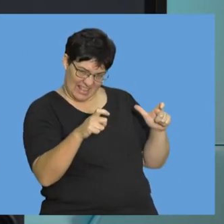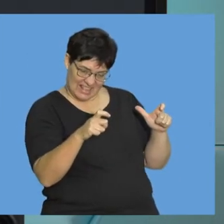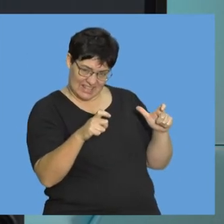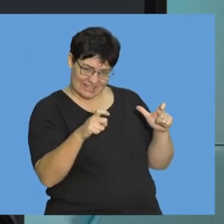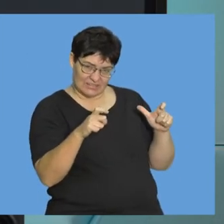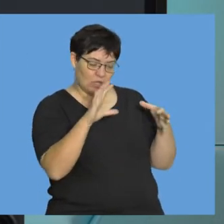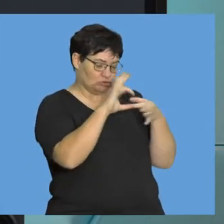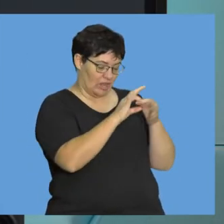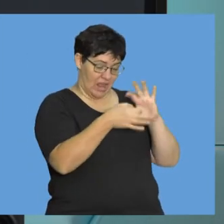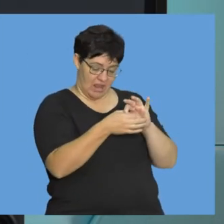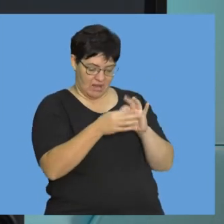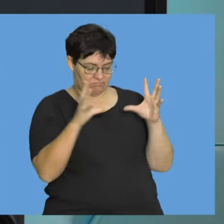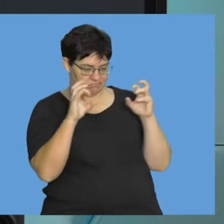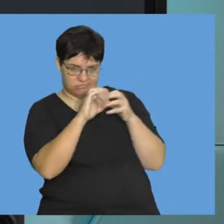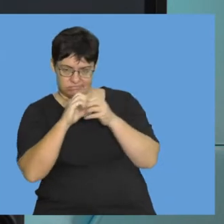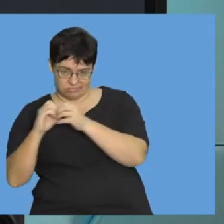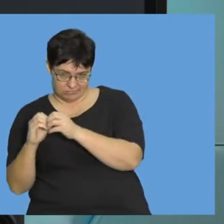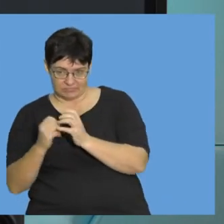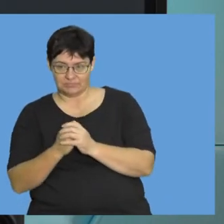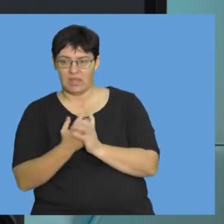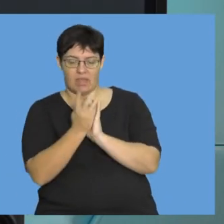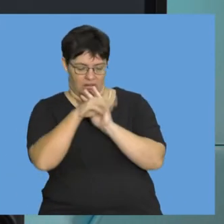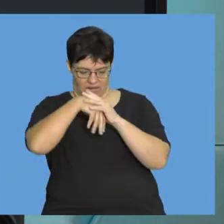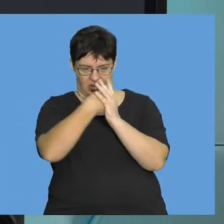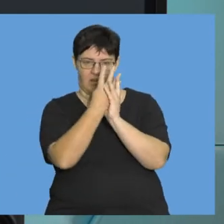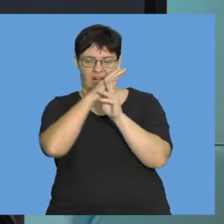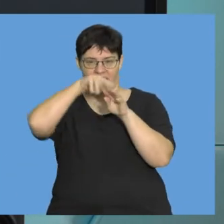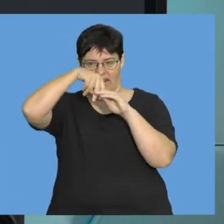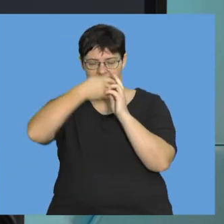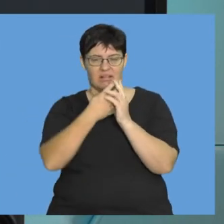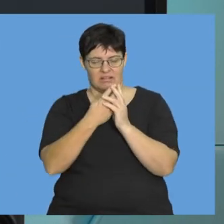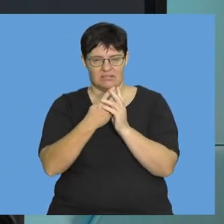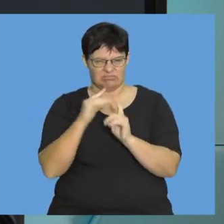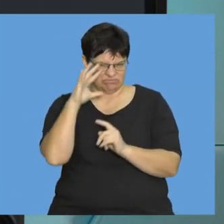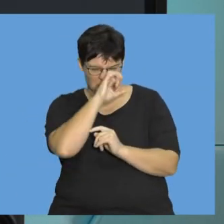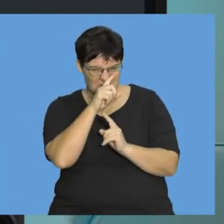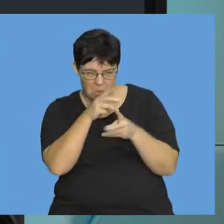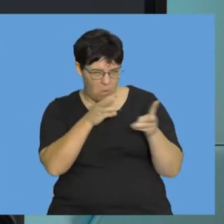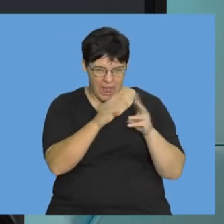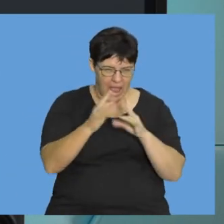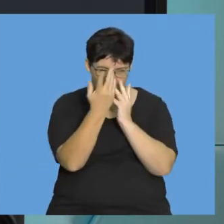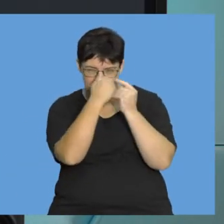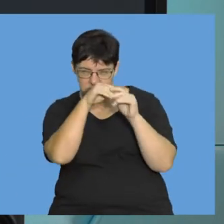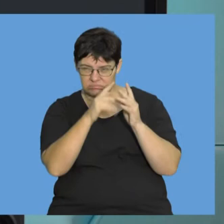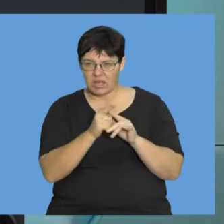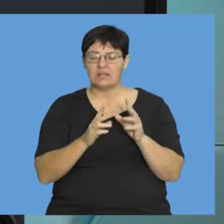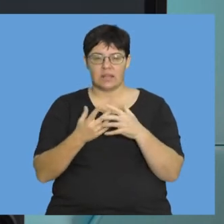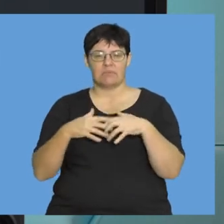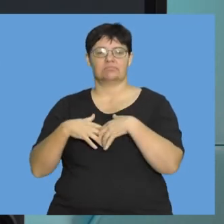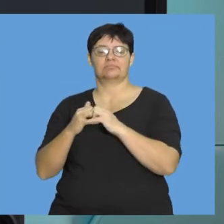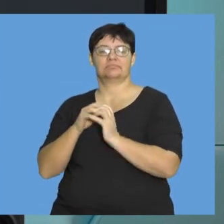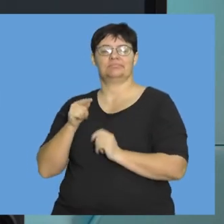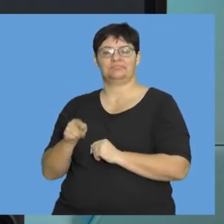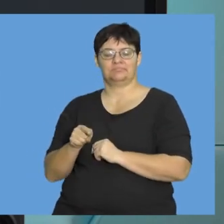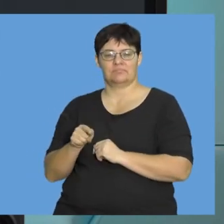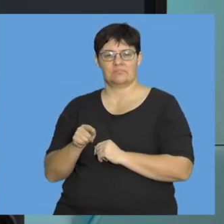nice, simple, we join the chains together, and then it kind of like rotates, it's got all these weird, right, ways that it folds, until